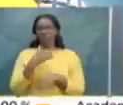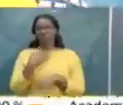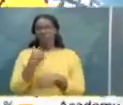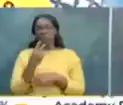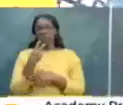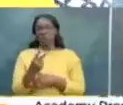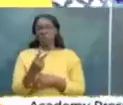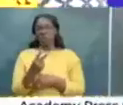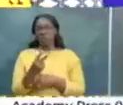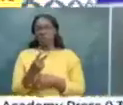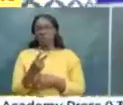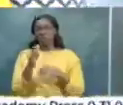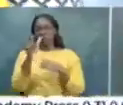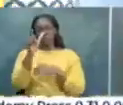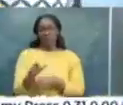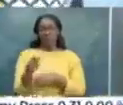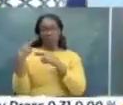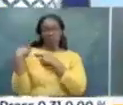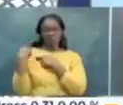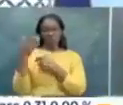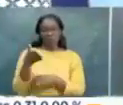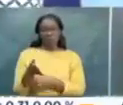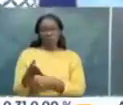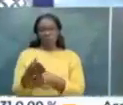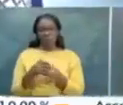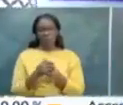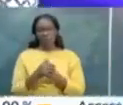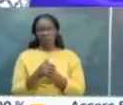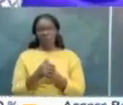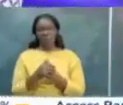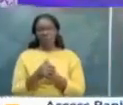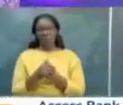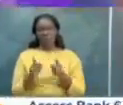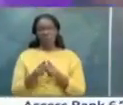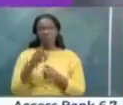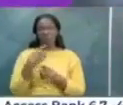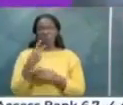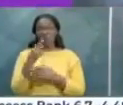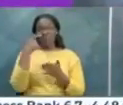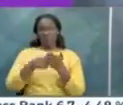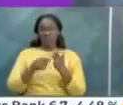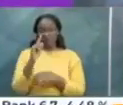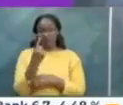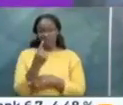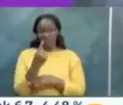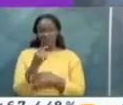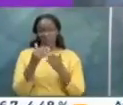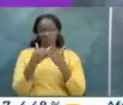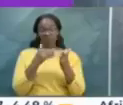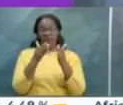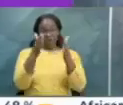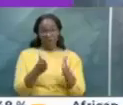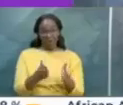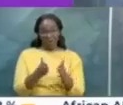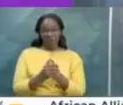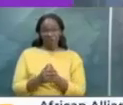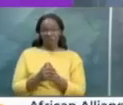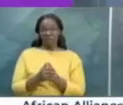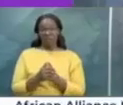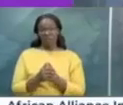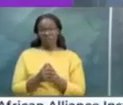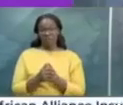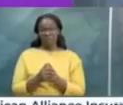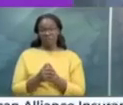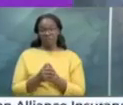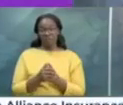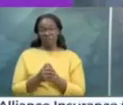the person behind this, and of course, after we're going to look at the prices. Yes, before we go to the price. Yeah, at the edu, it's quite